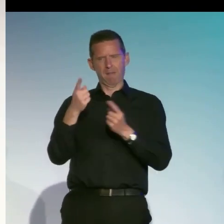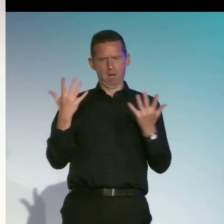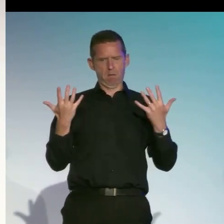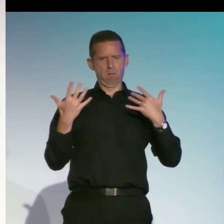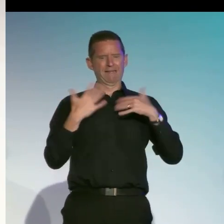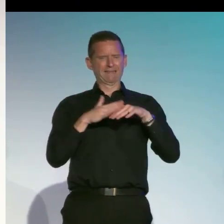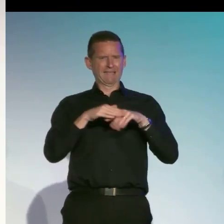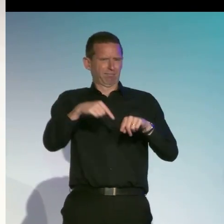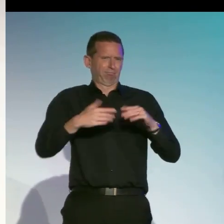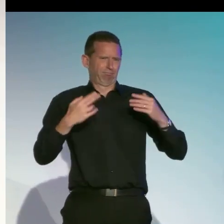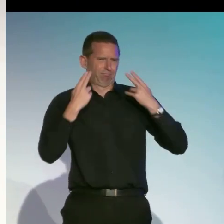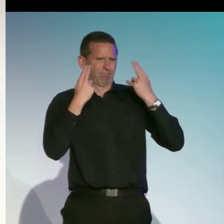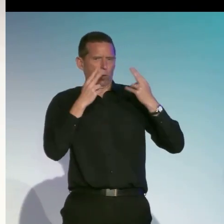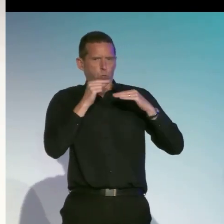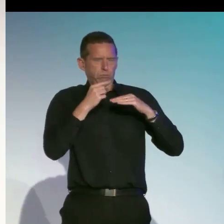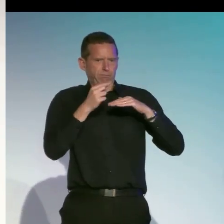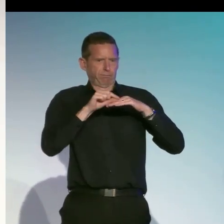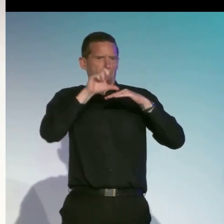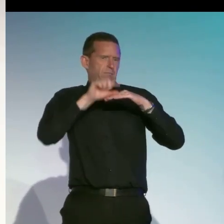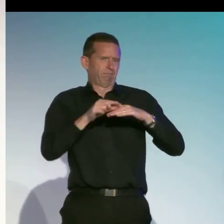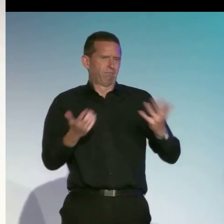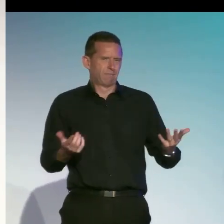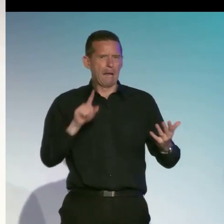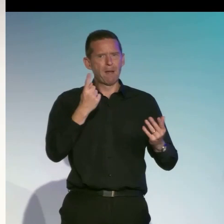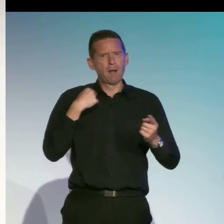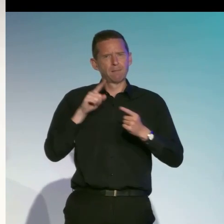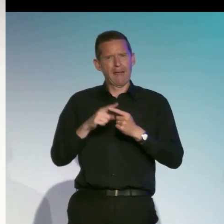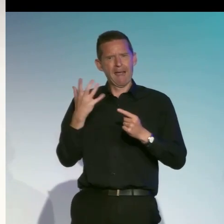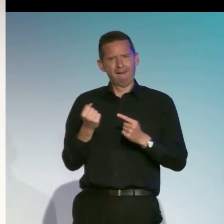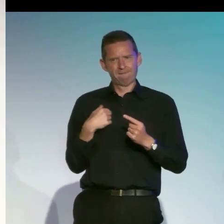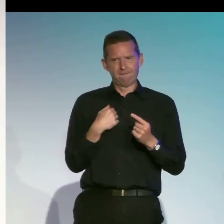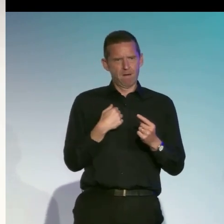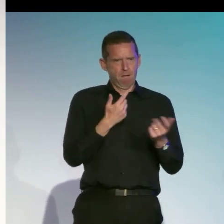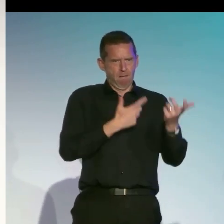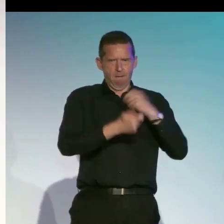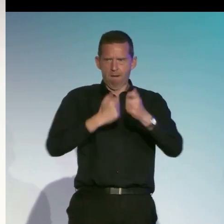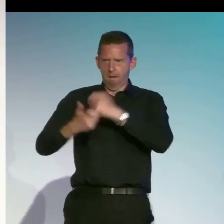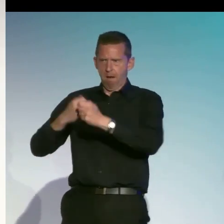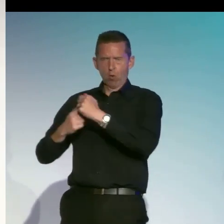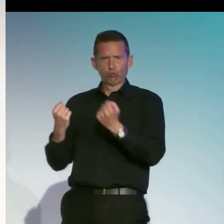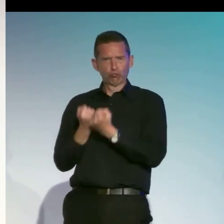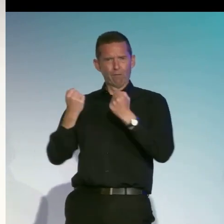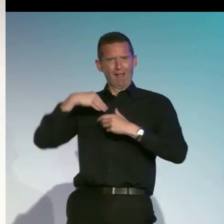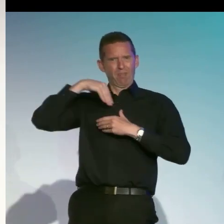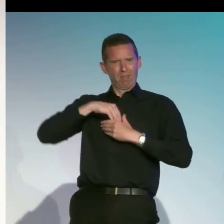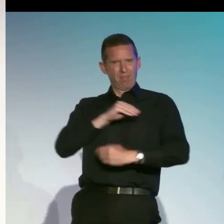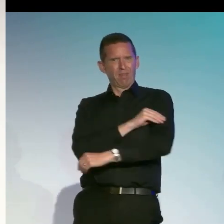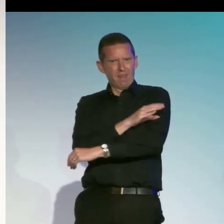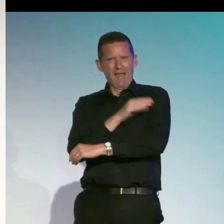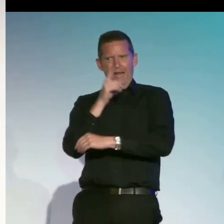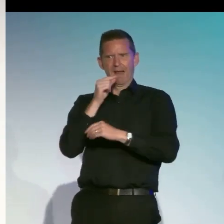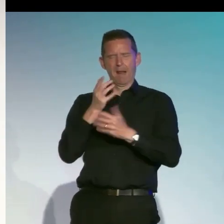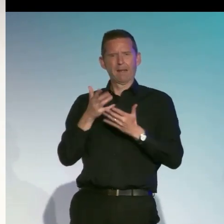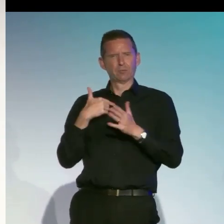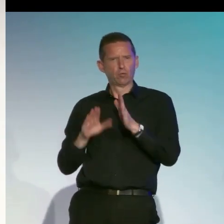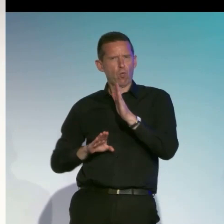compound, as we know. But yet we are able to draw strength. We are able to work in such ways that allow us to thrive,